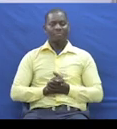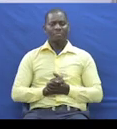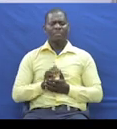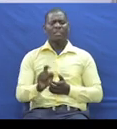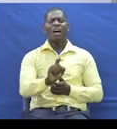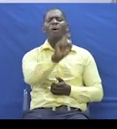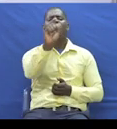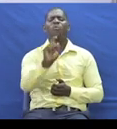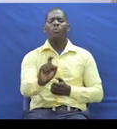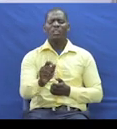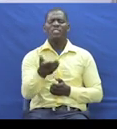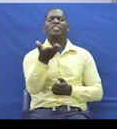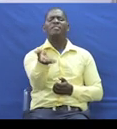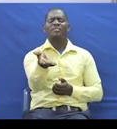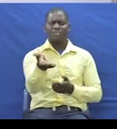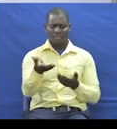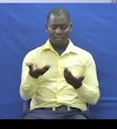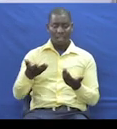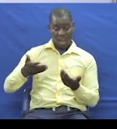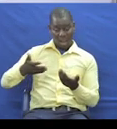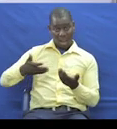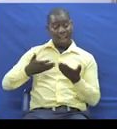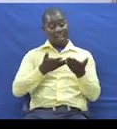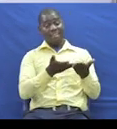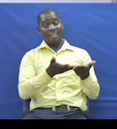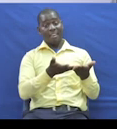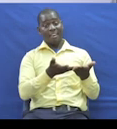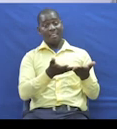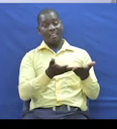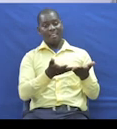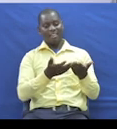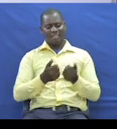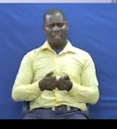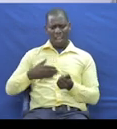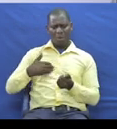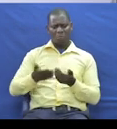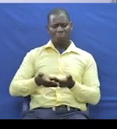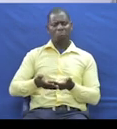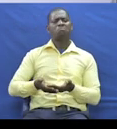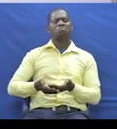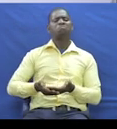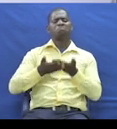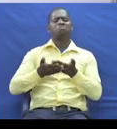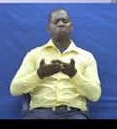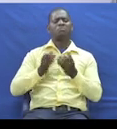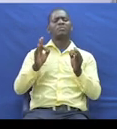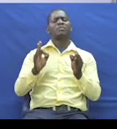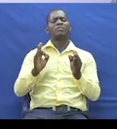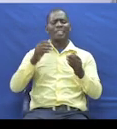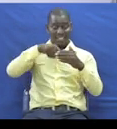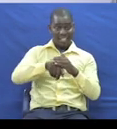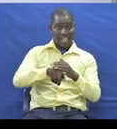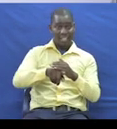The question which we have here is going to help us now to know in details